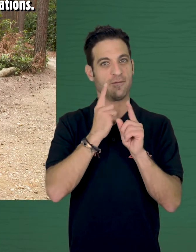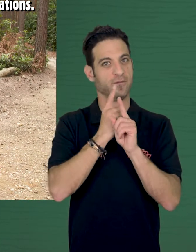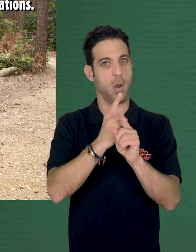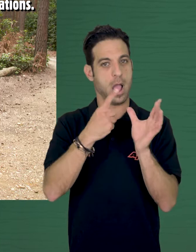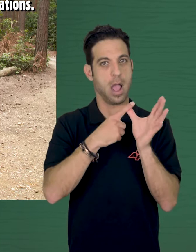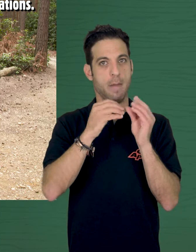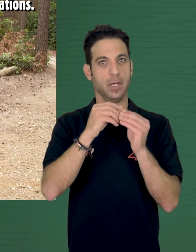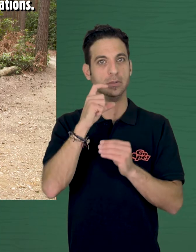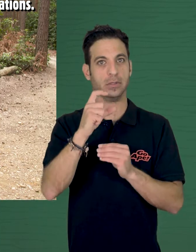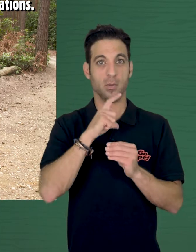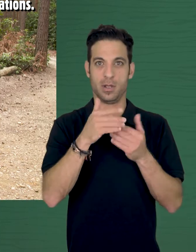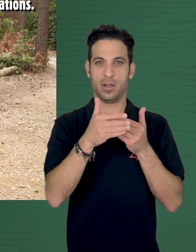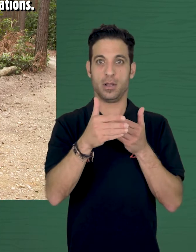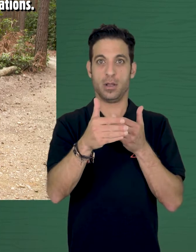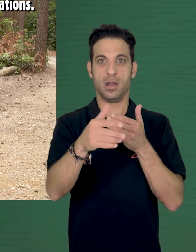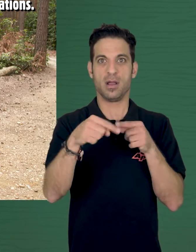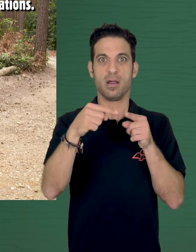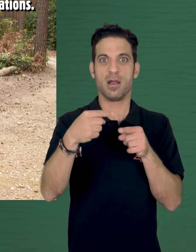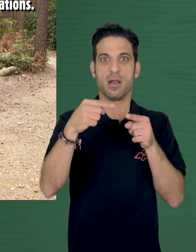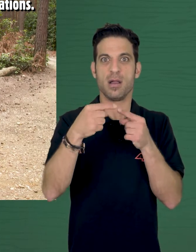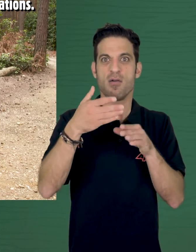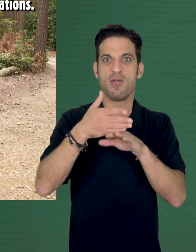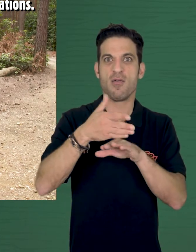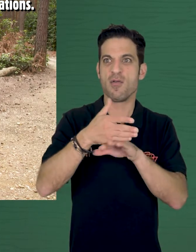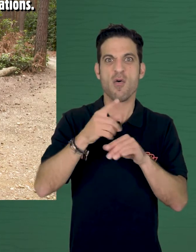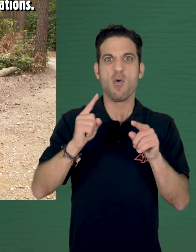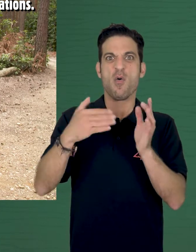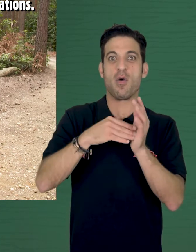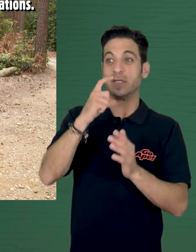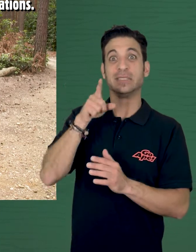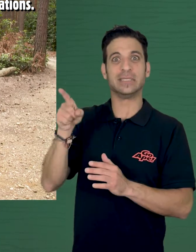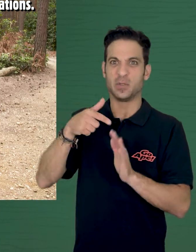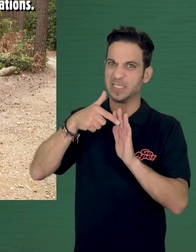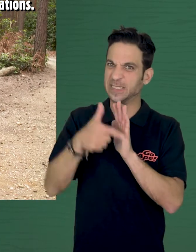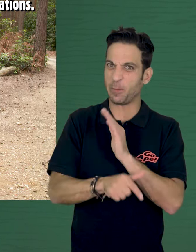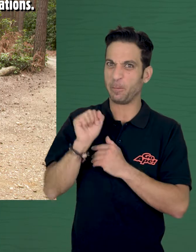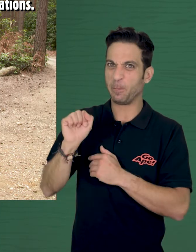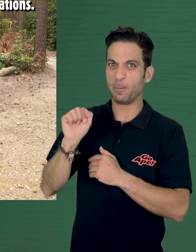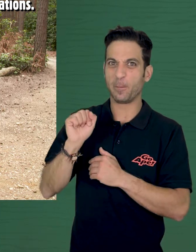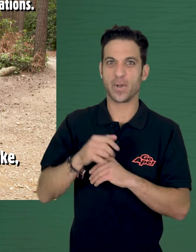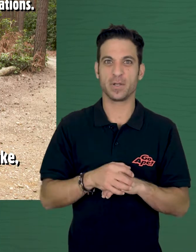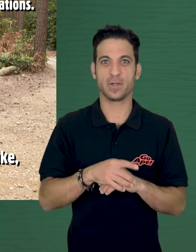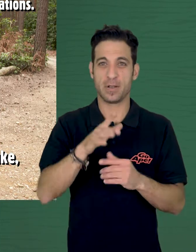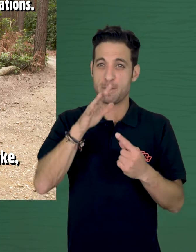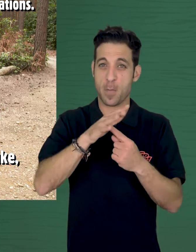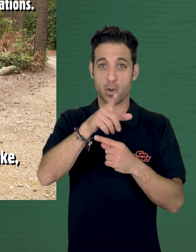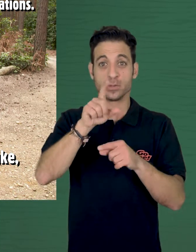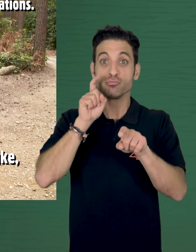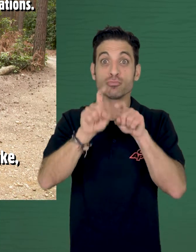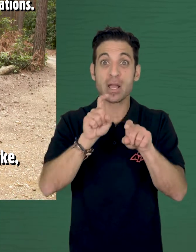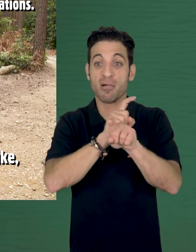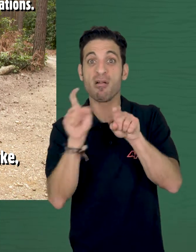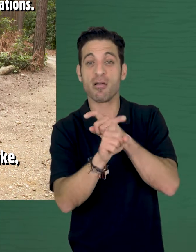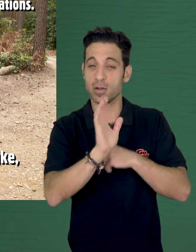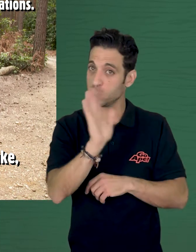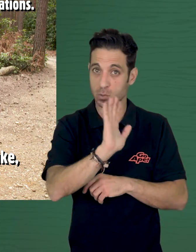alphabetical order because they get longer and slightly more challenging as you go through the letters, with C being our more extreme trail. Now, it's important that you